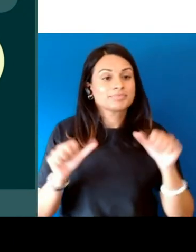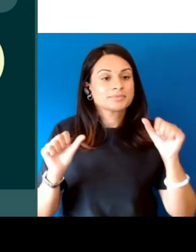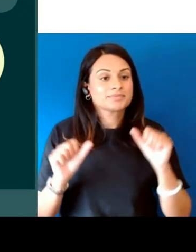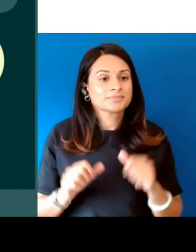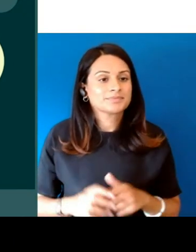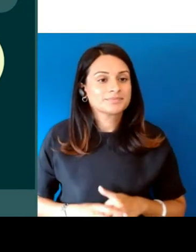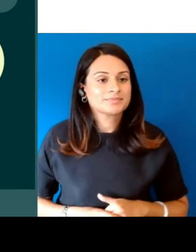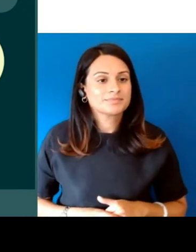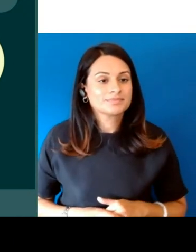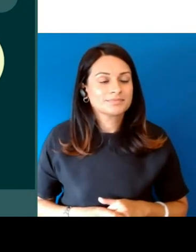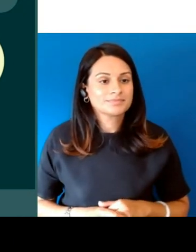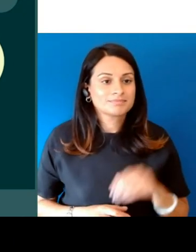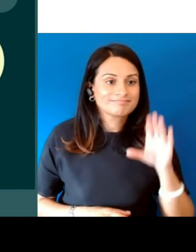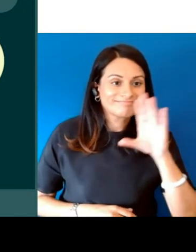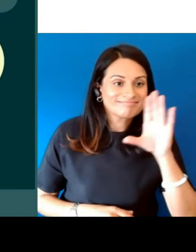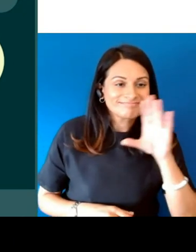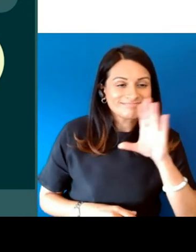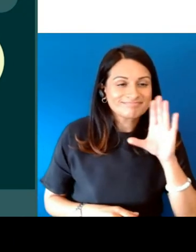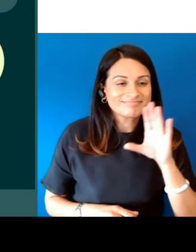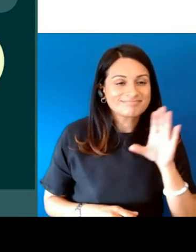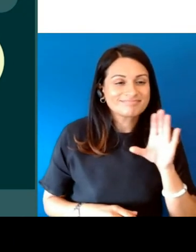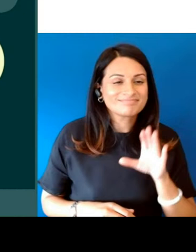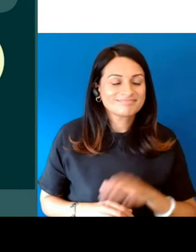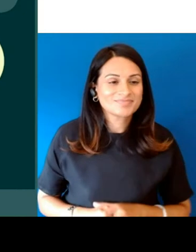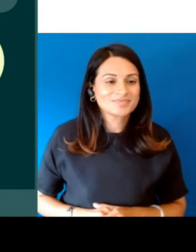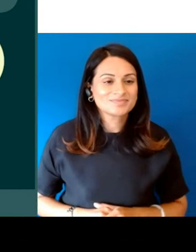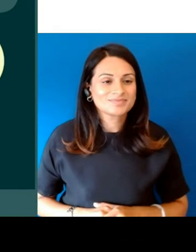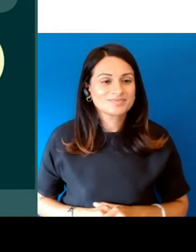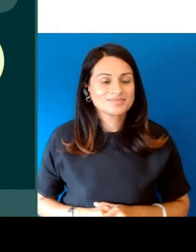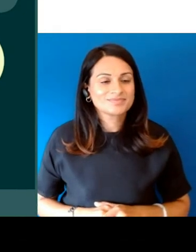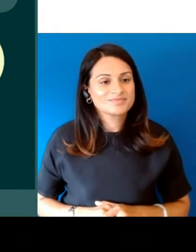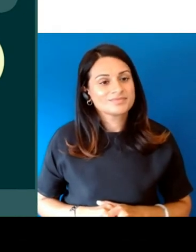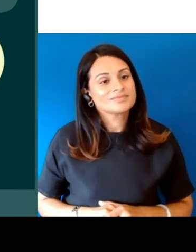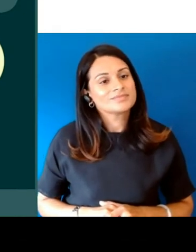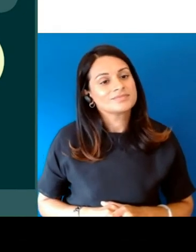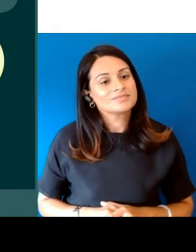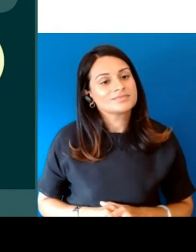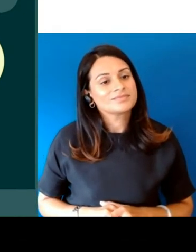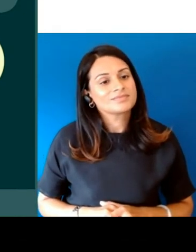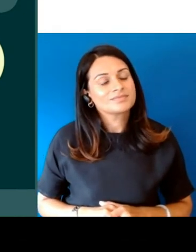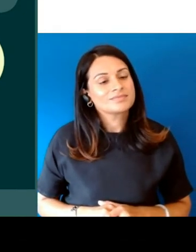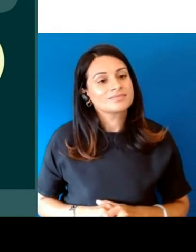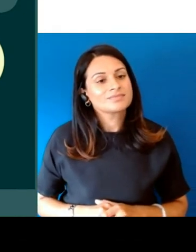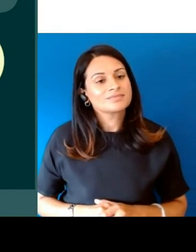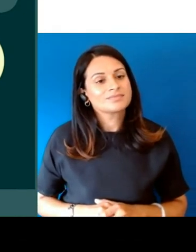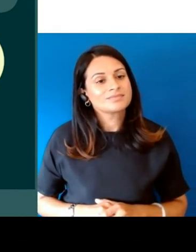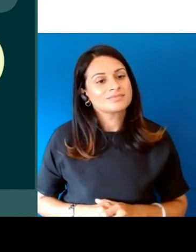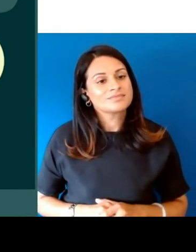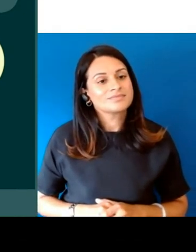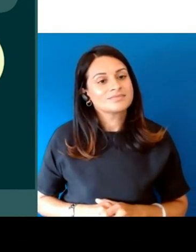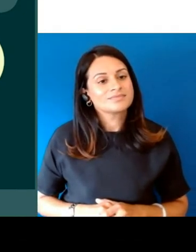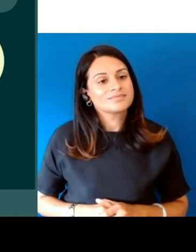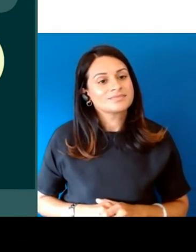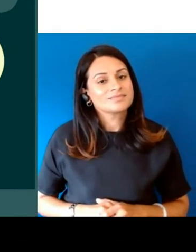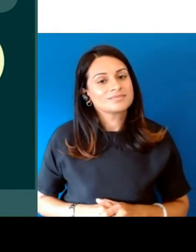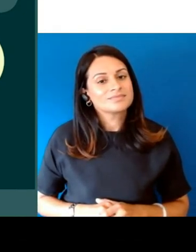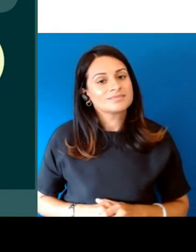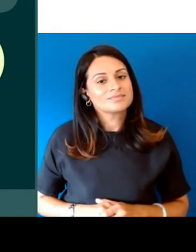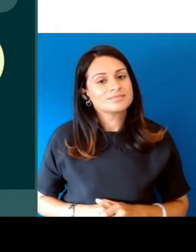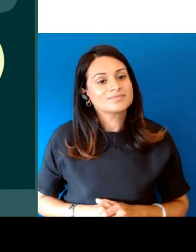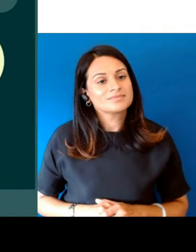hello yes we can hear you now yeah right okay perfect so